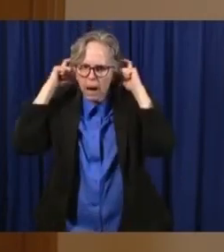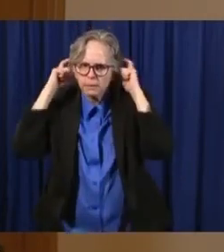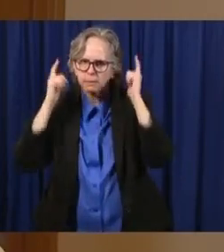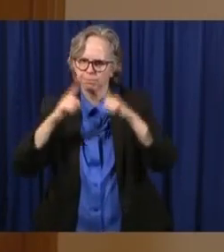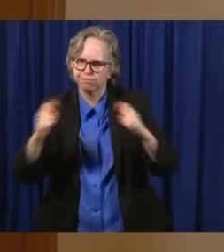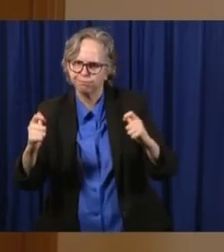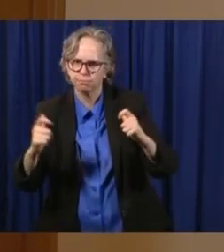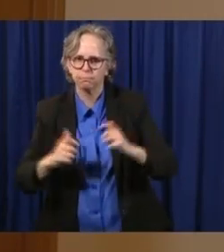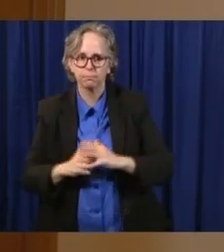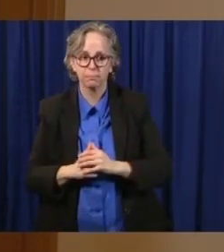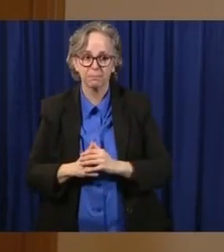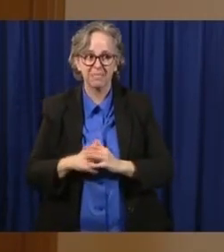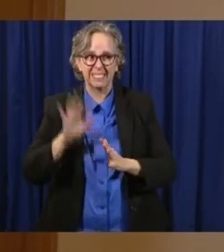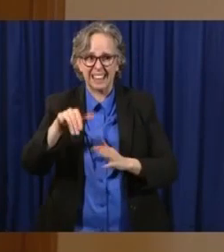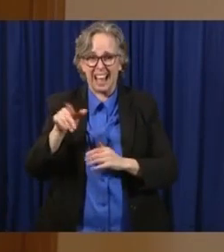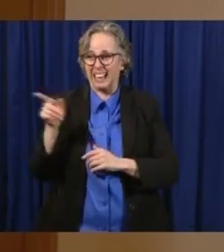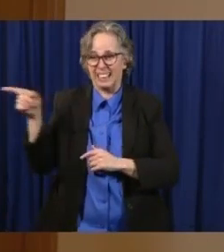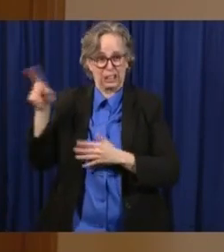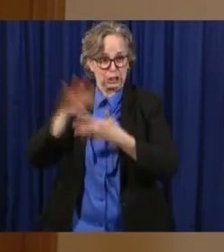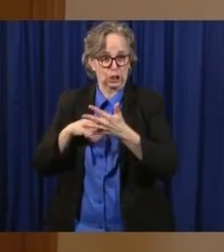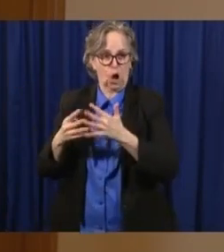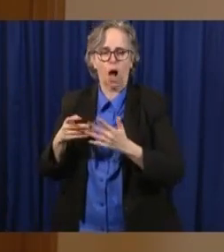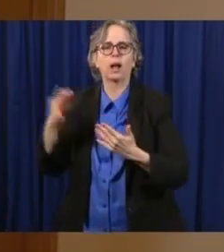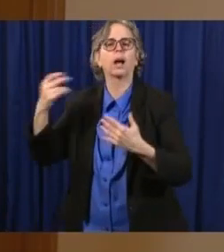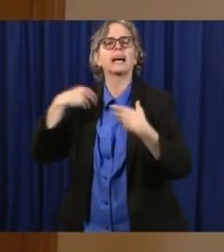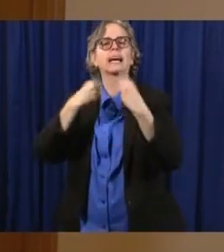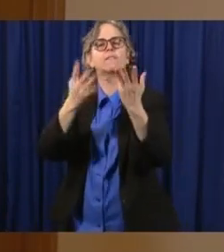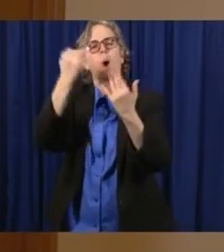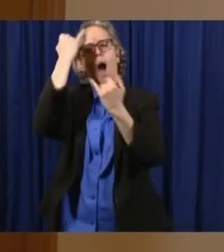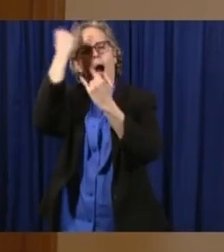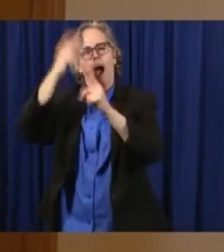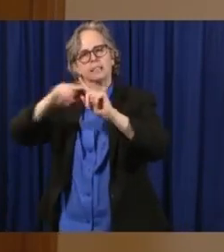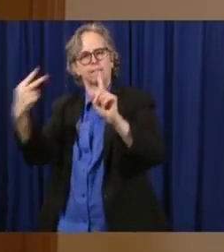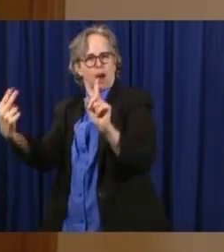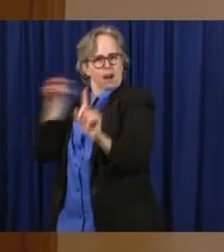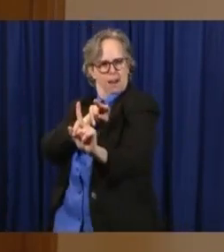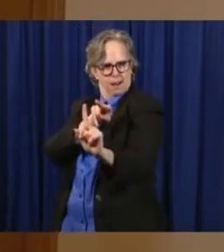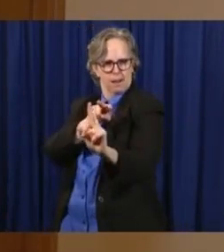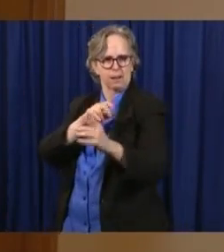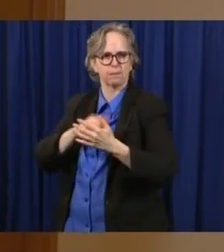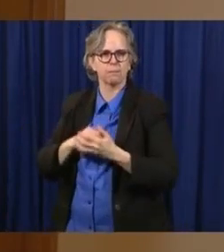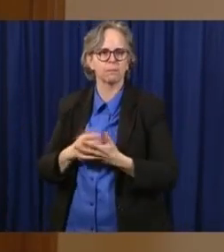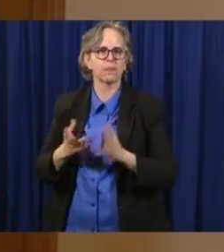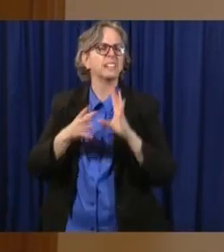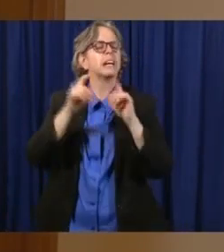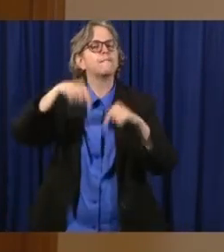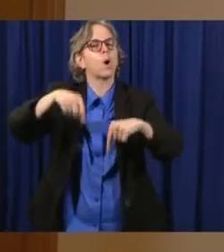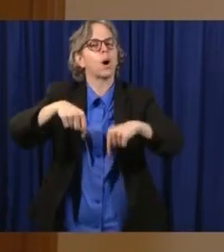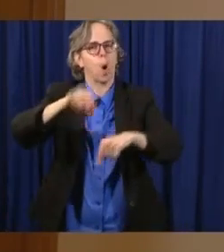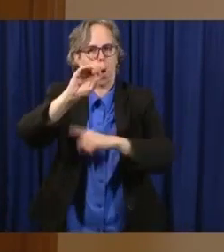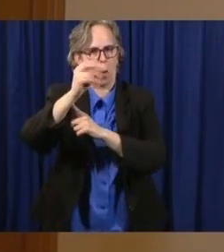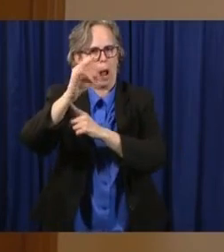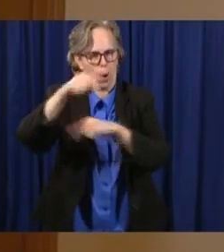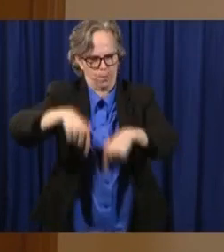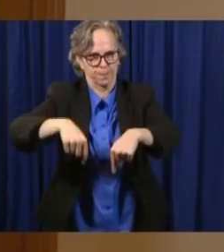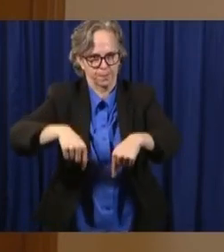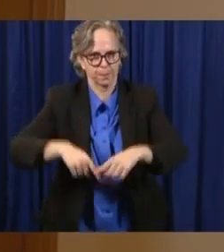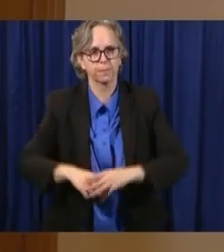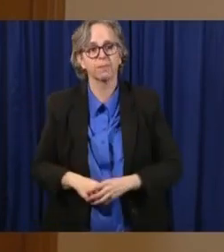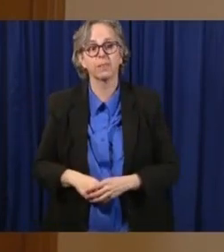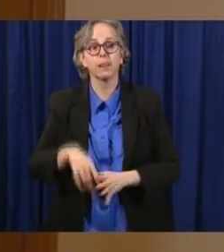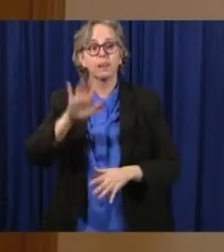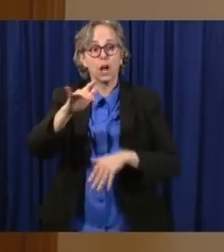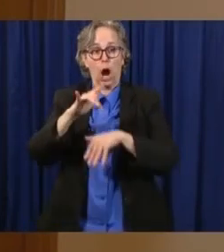So this is another way to look at it, and this is a little more of the story of what Ohio did. We did early